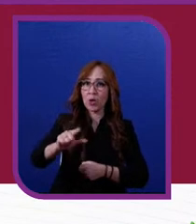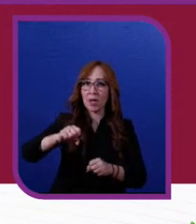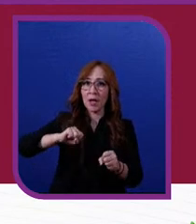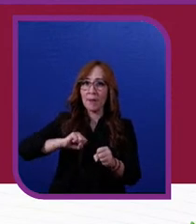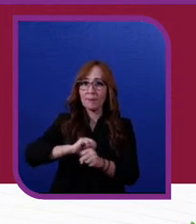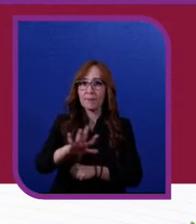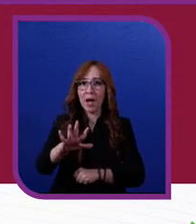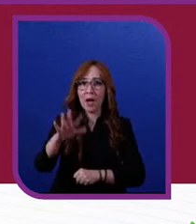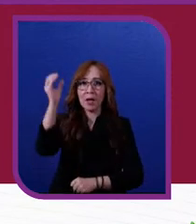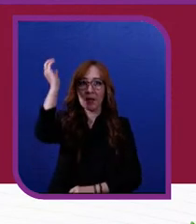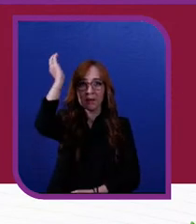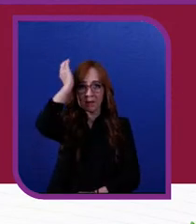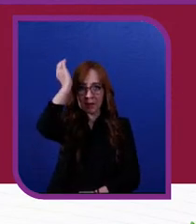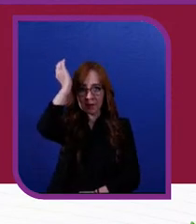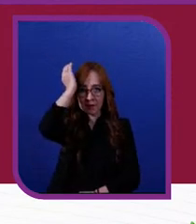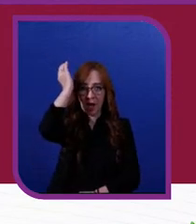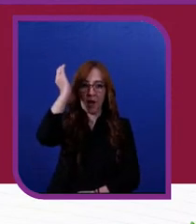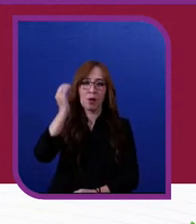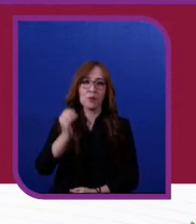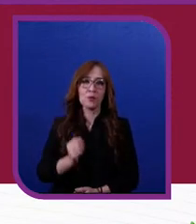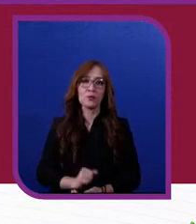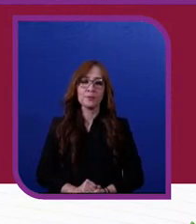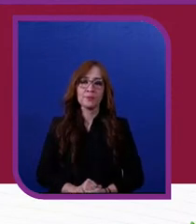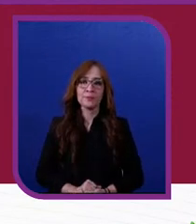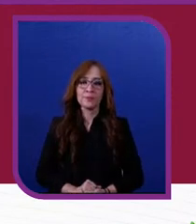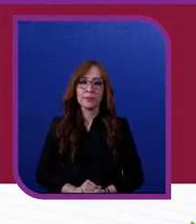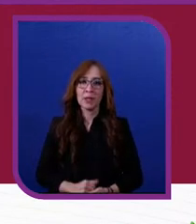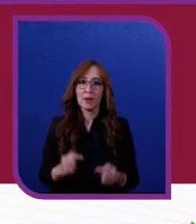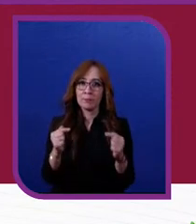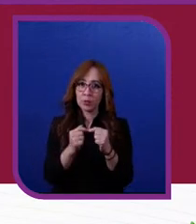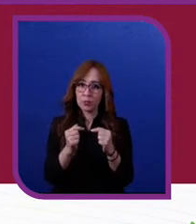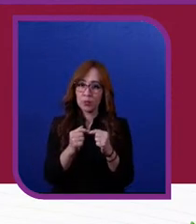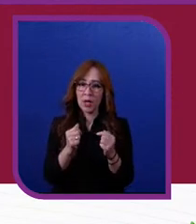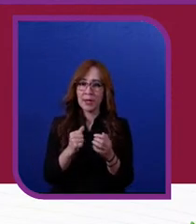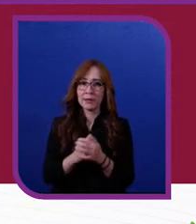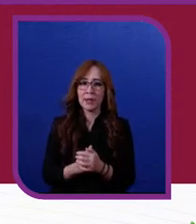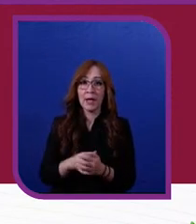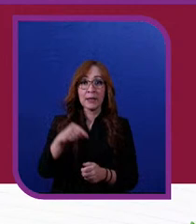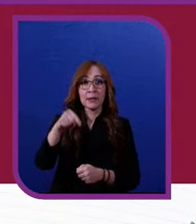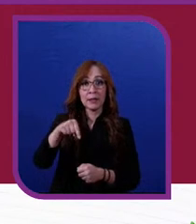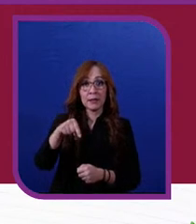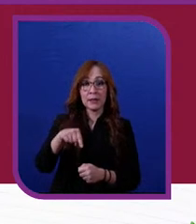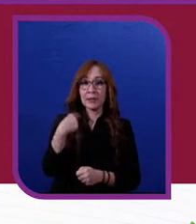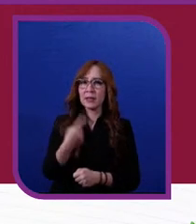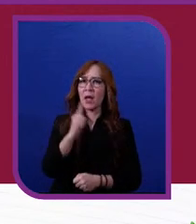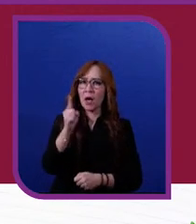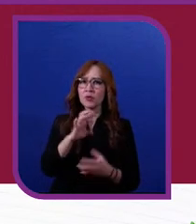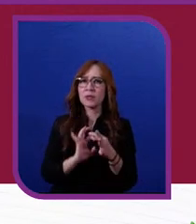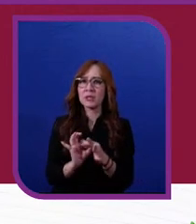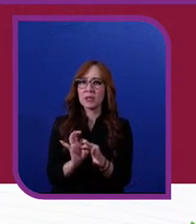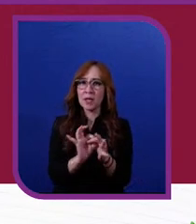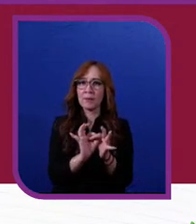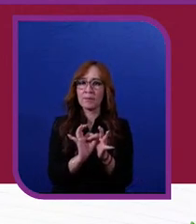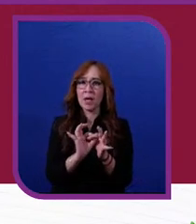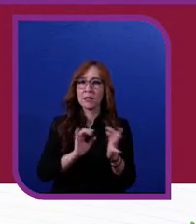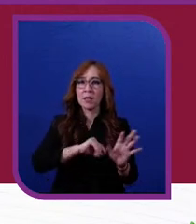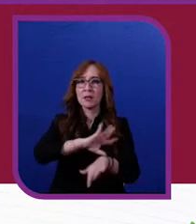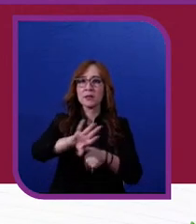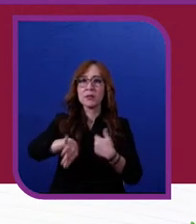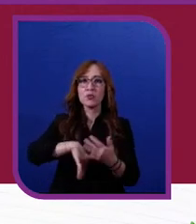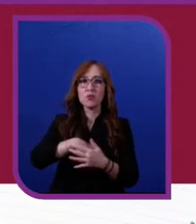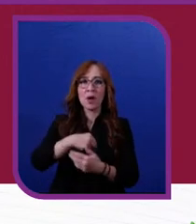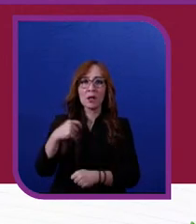Green impact report we need to do a coordination with a old Line ministries